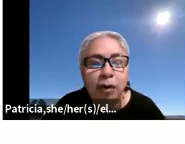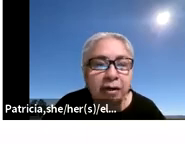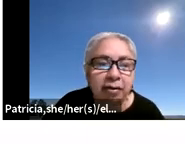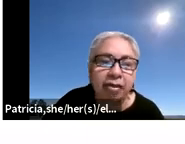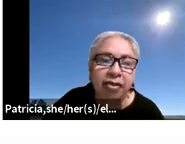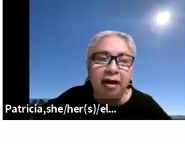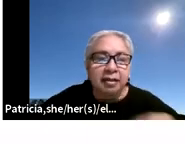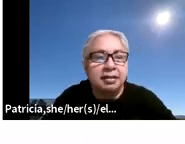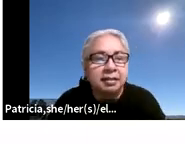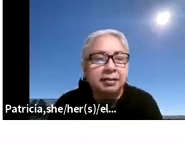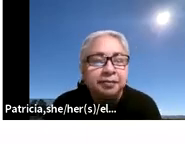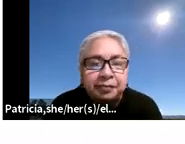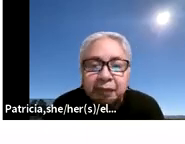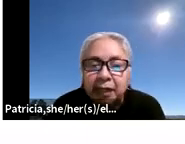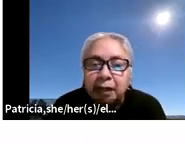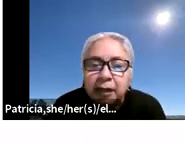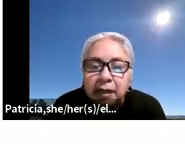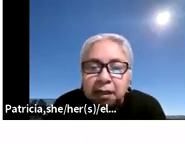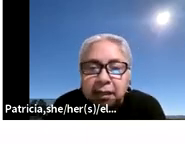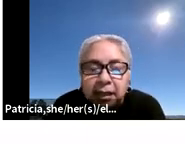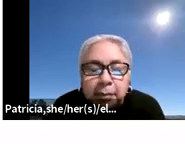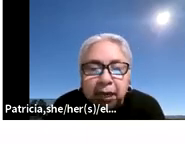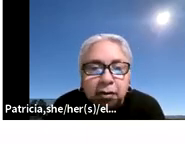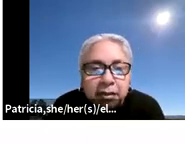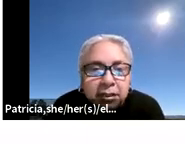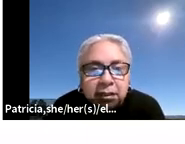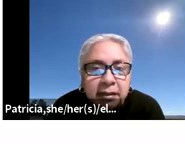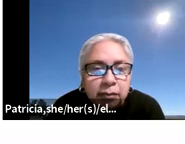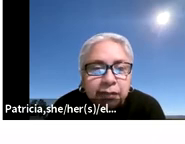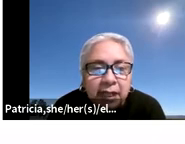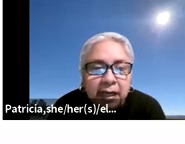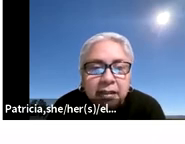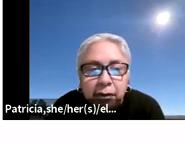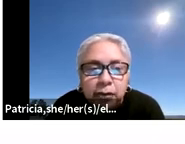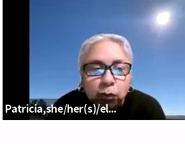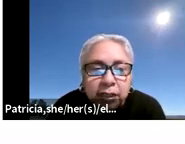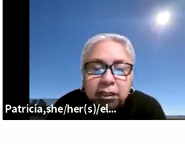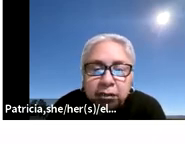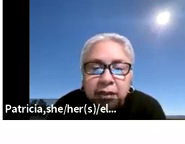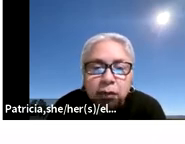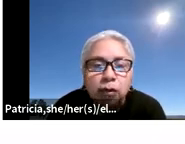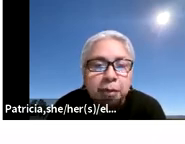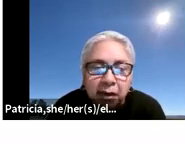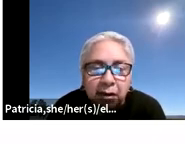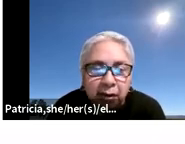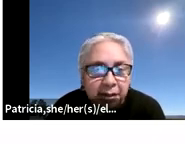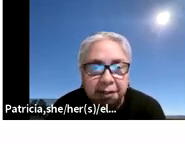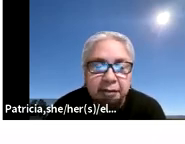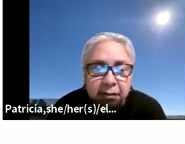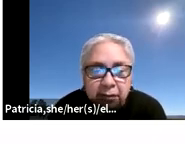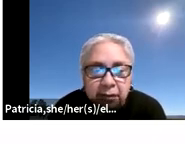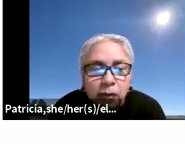So what are your thoughts? Think about, reflect on, what do you think will be